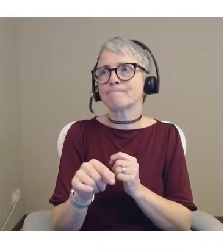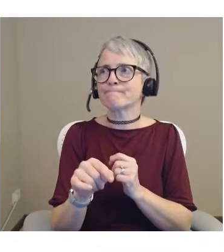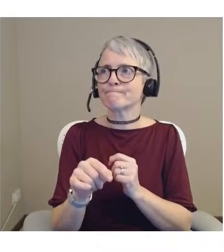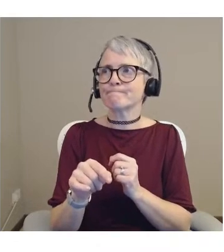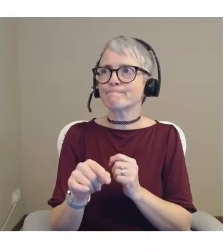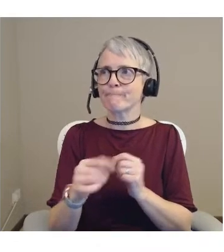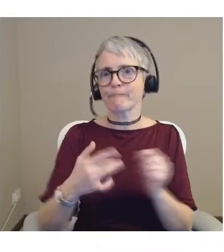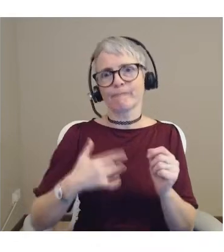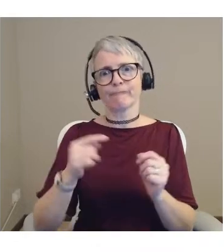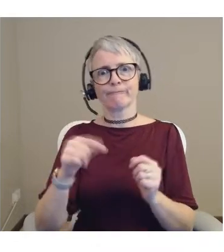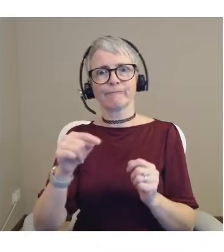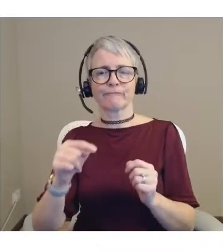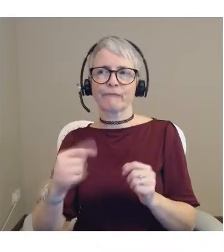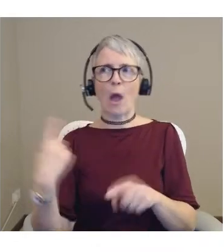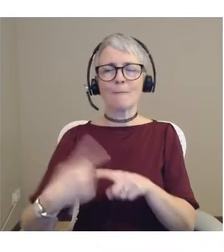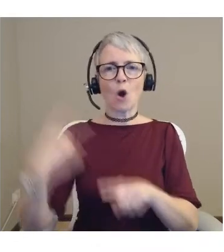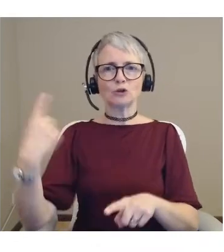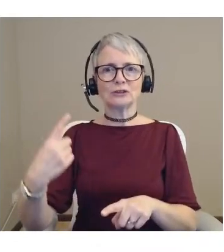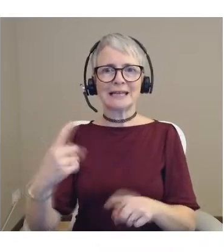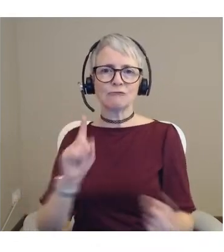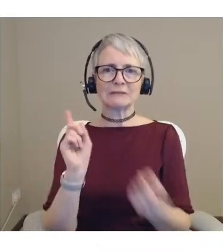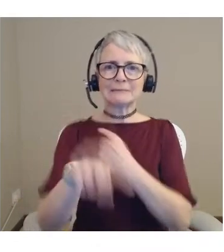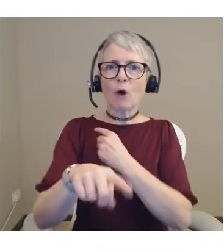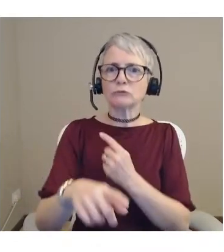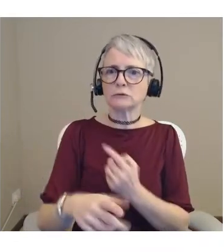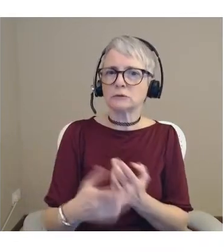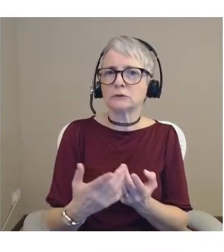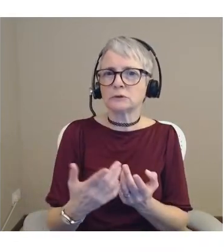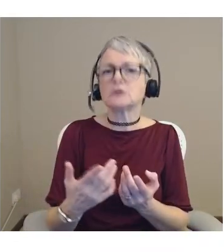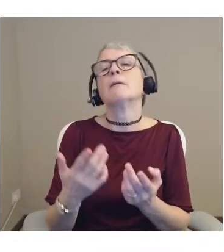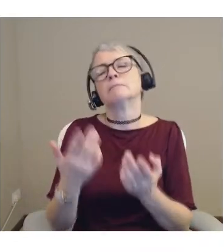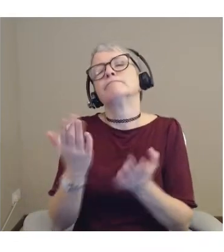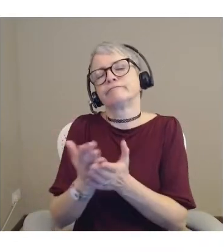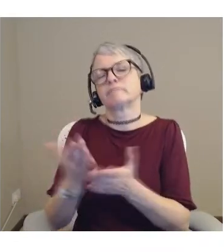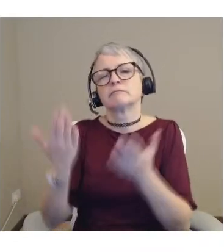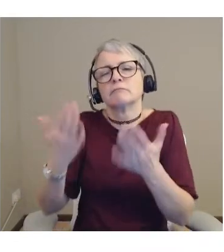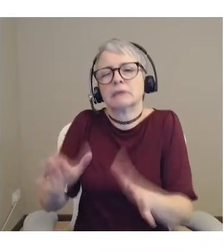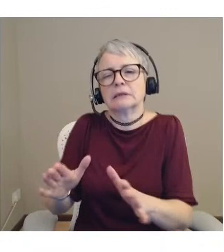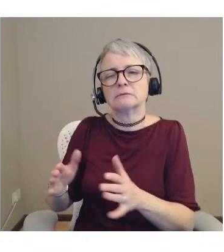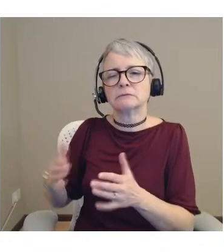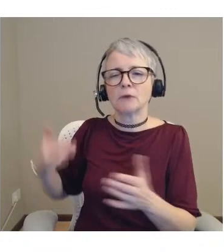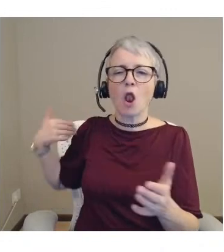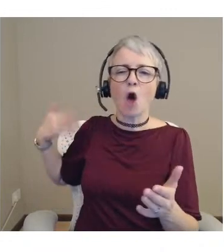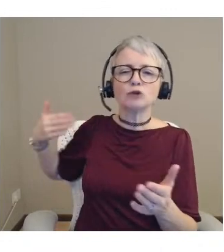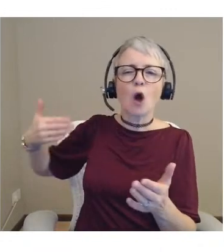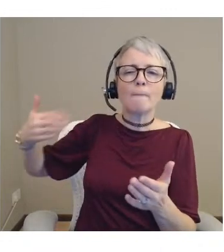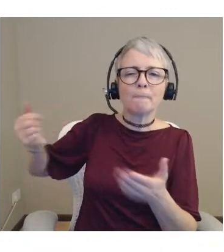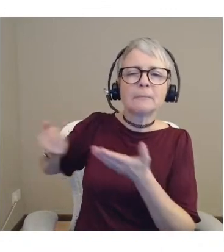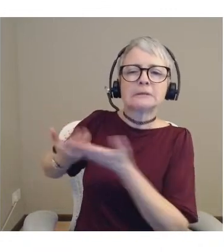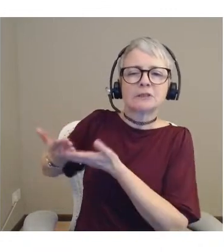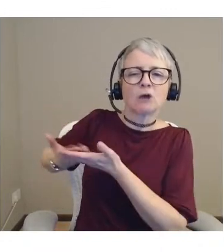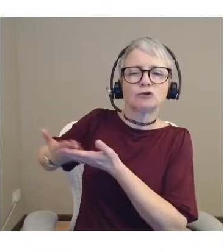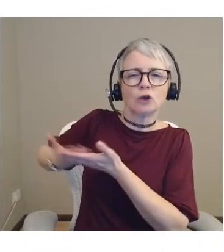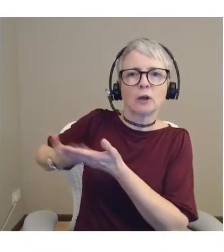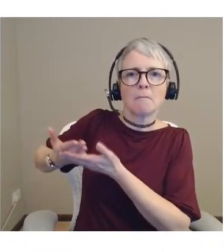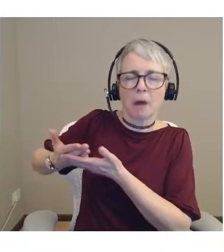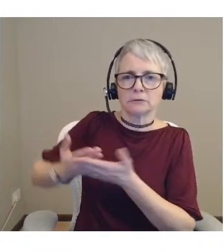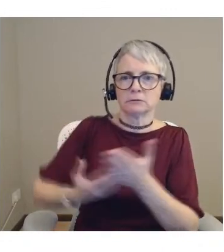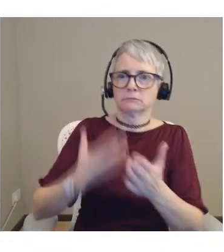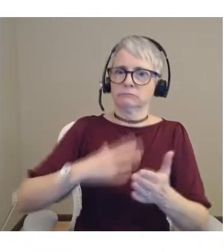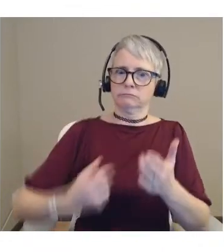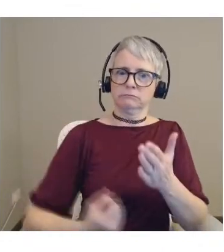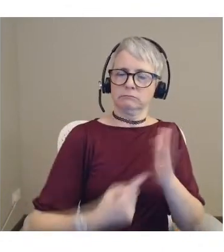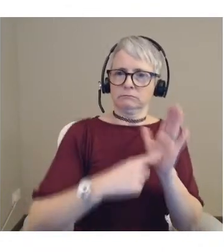but that has been drawn from a much longer term discussion. What's your view on the